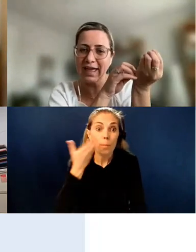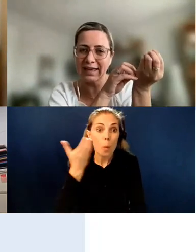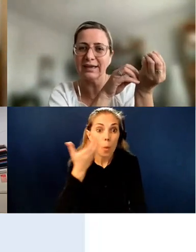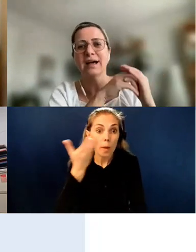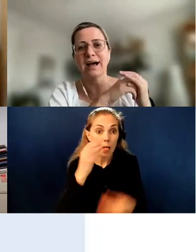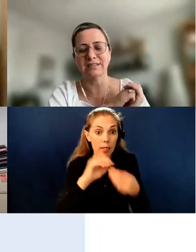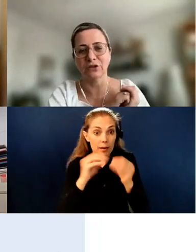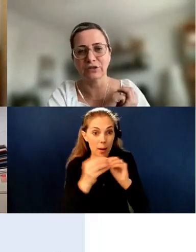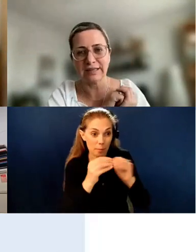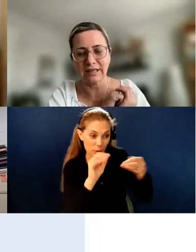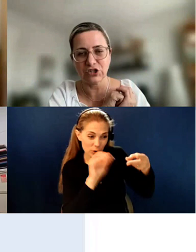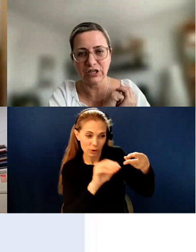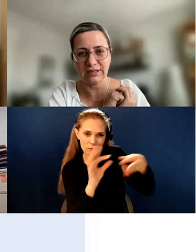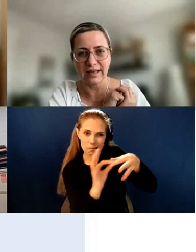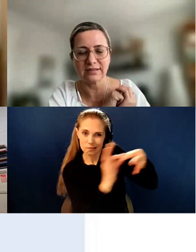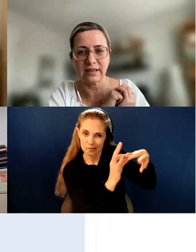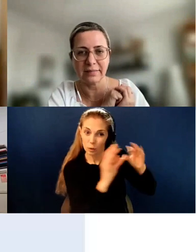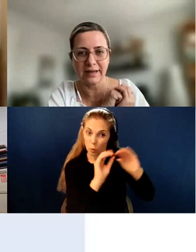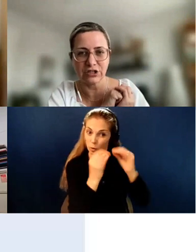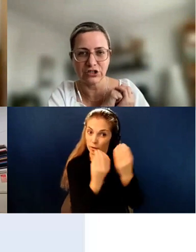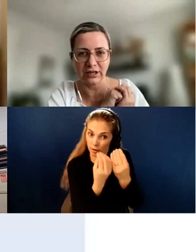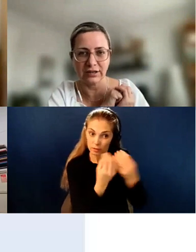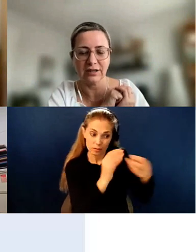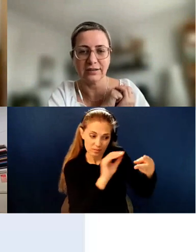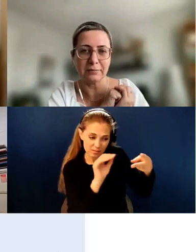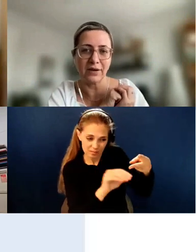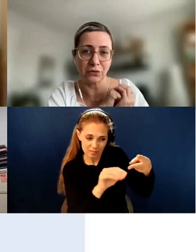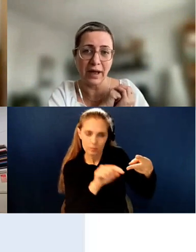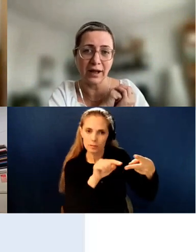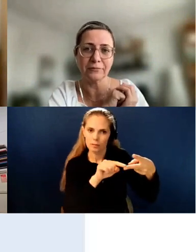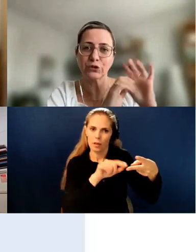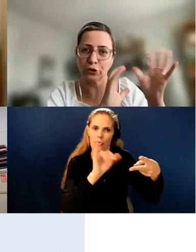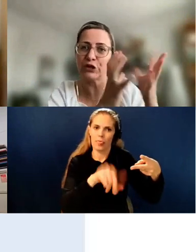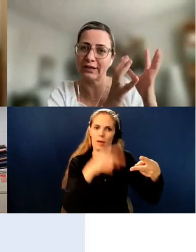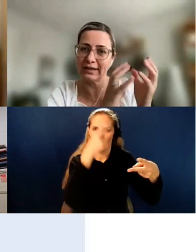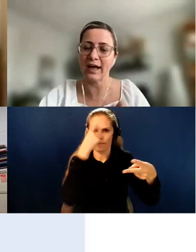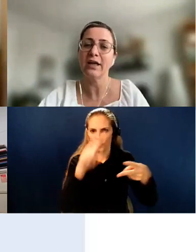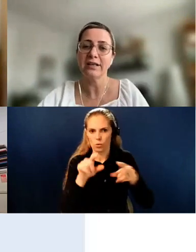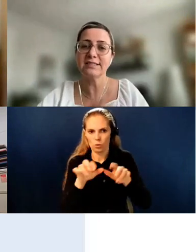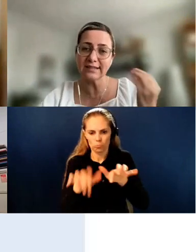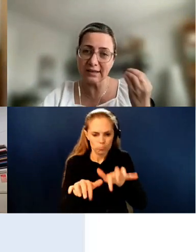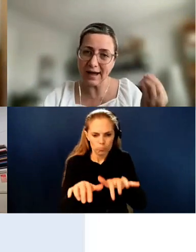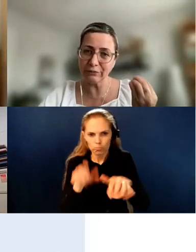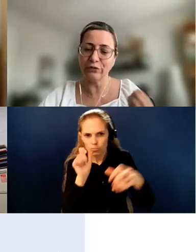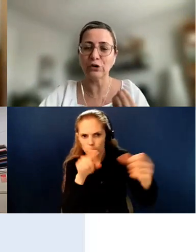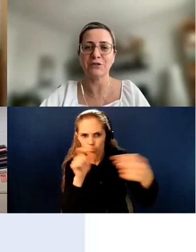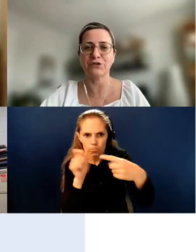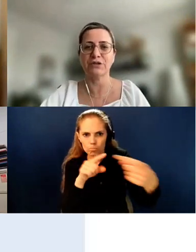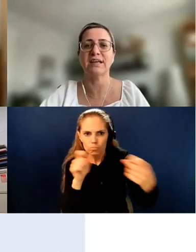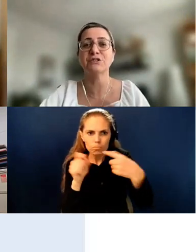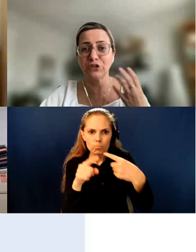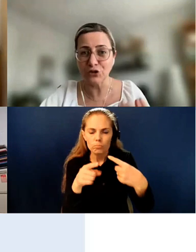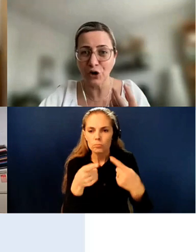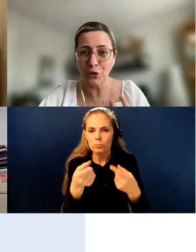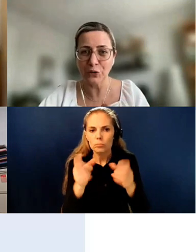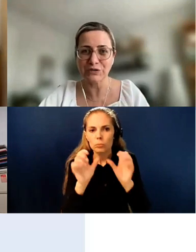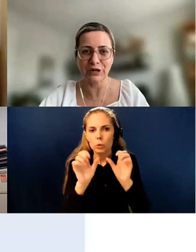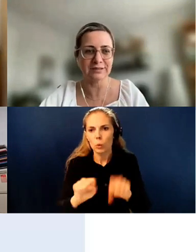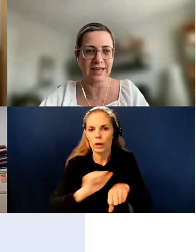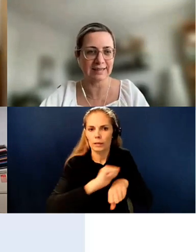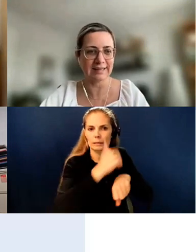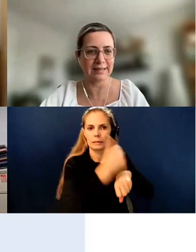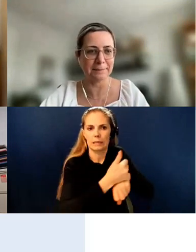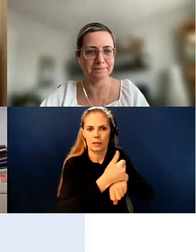display as an organization texting and messaging them as well. So you can kind of set them up for that success so they know who